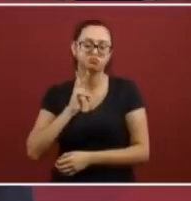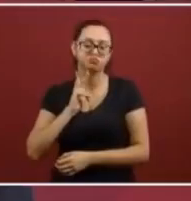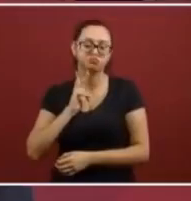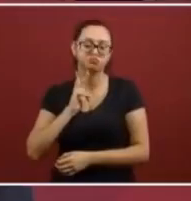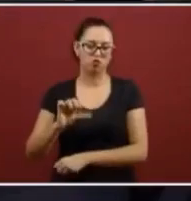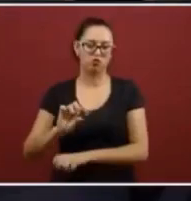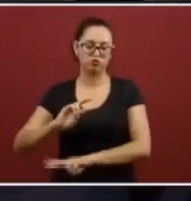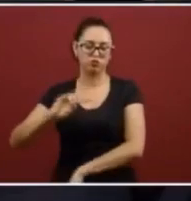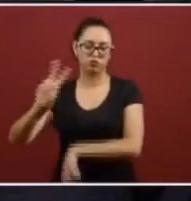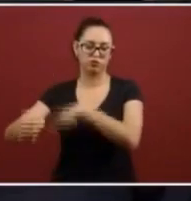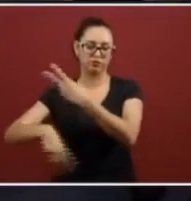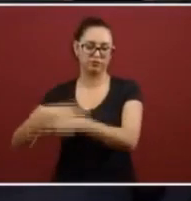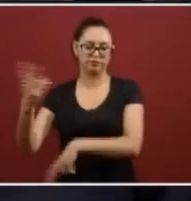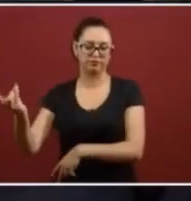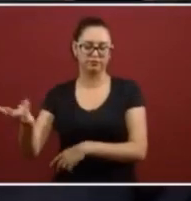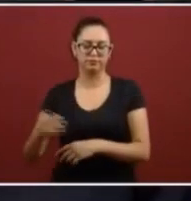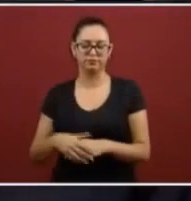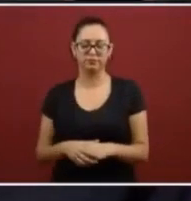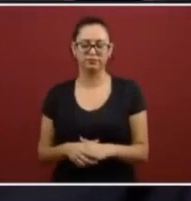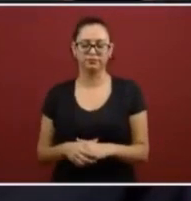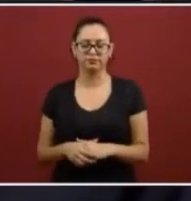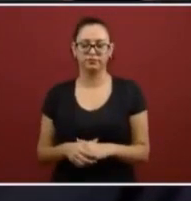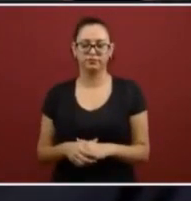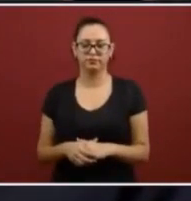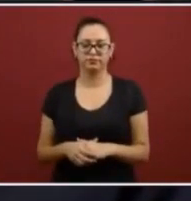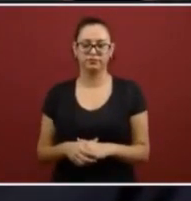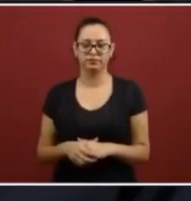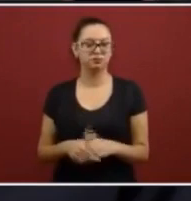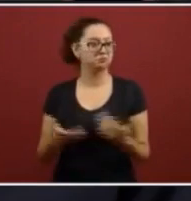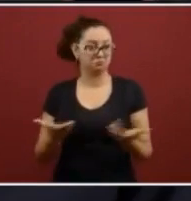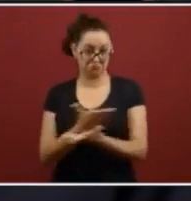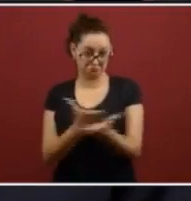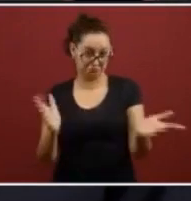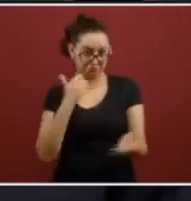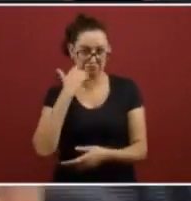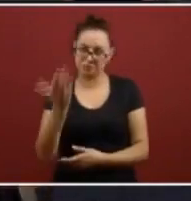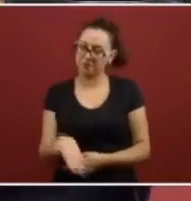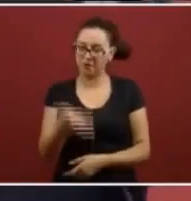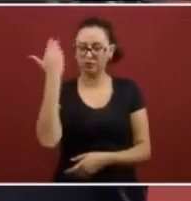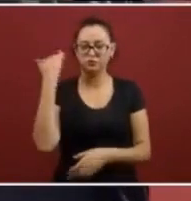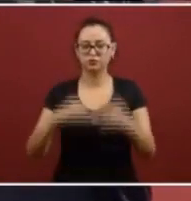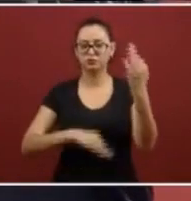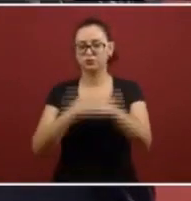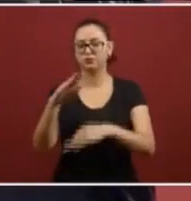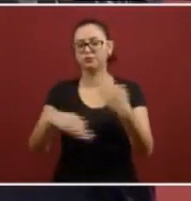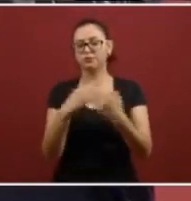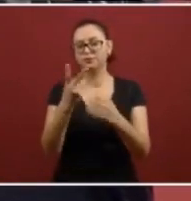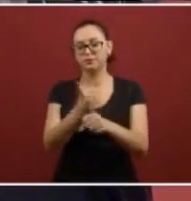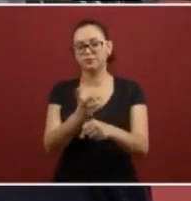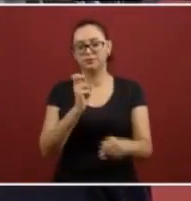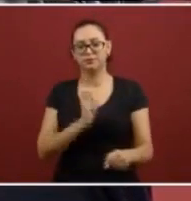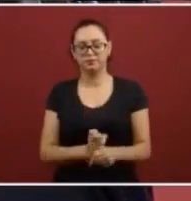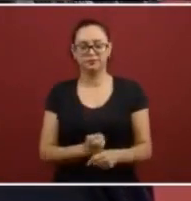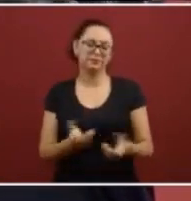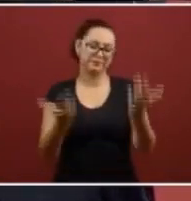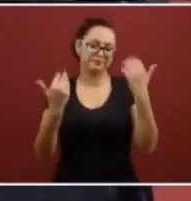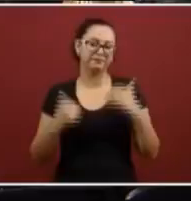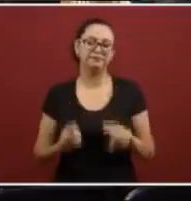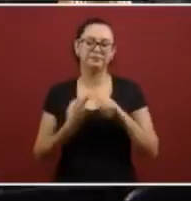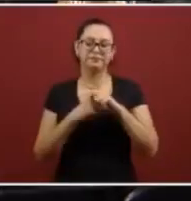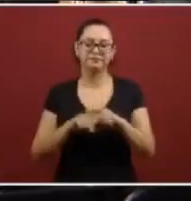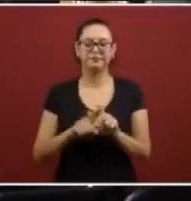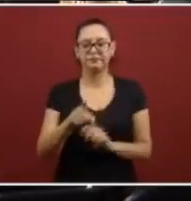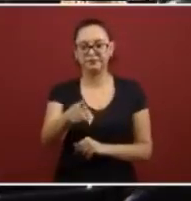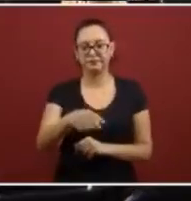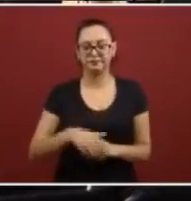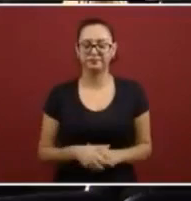hoy. today. They're going Allá later están to that todas y todos invitados. petroleum Pero bueno, field. empezamos. Anybody can go if they want. Okay, so we're